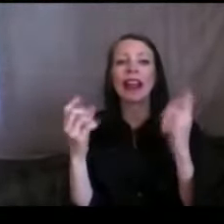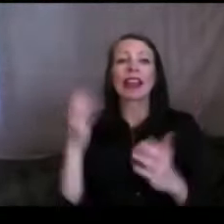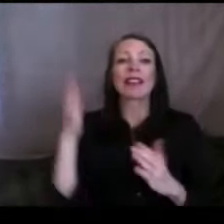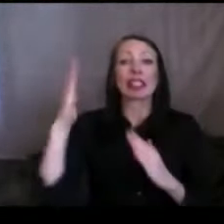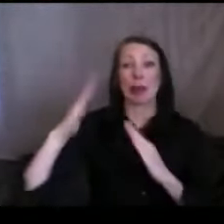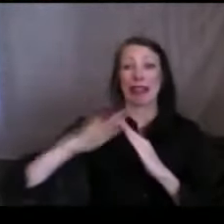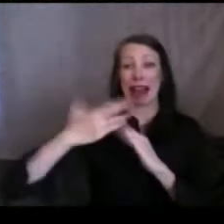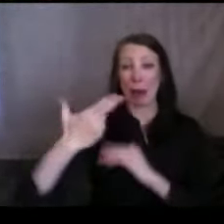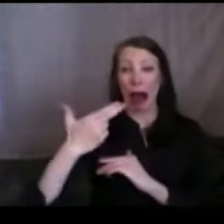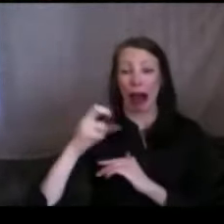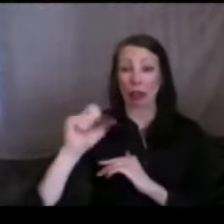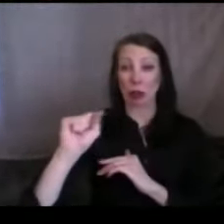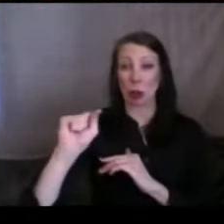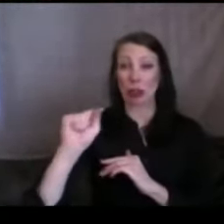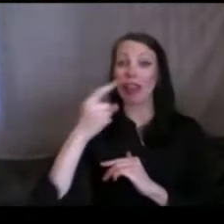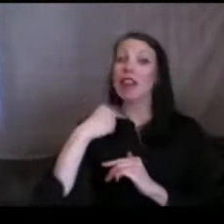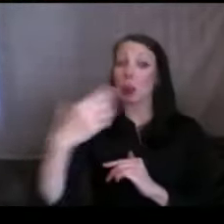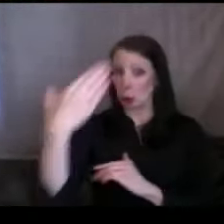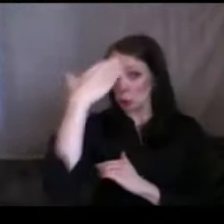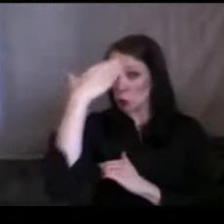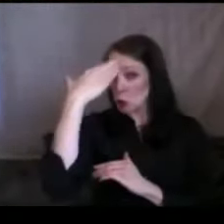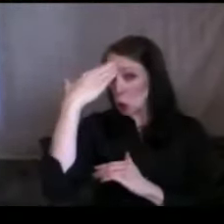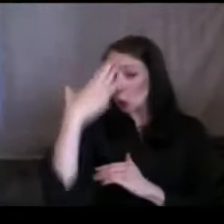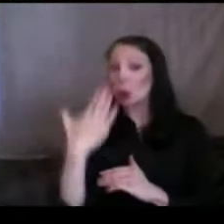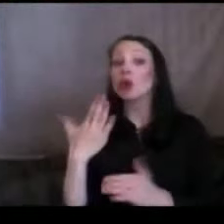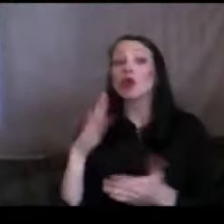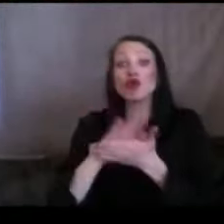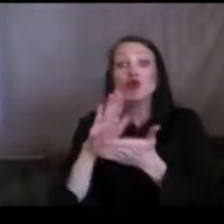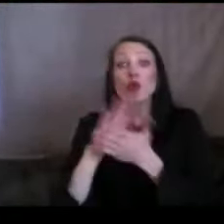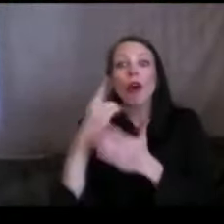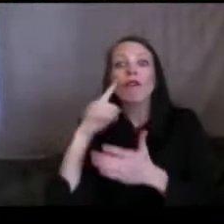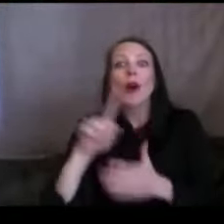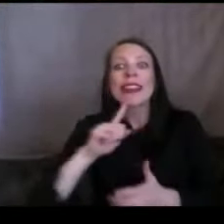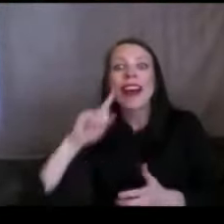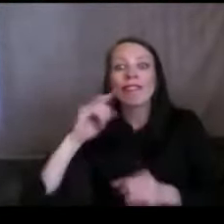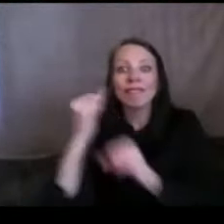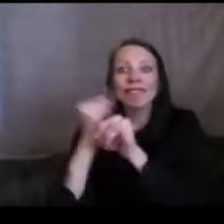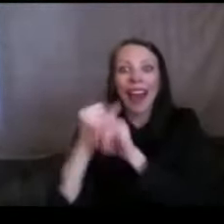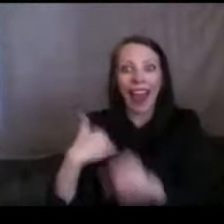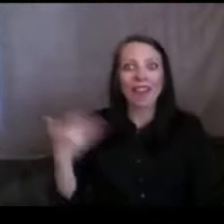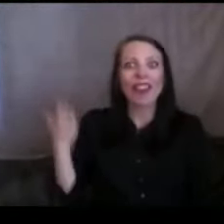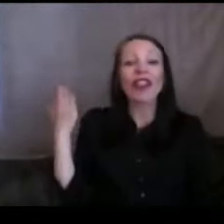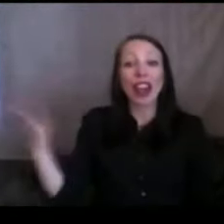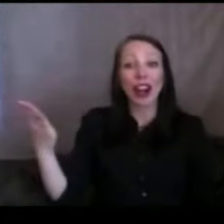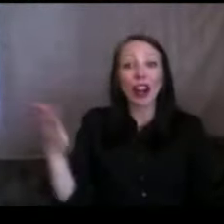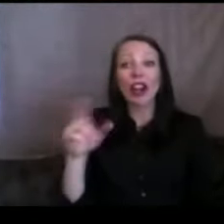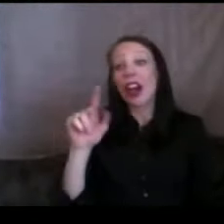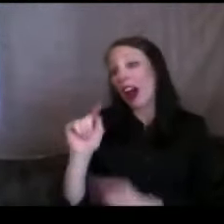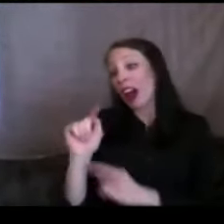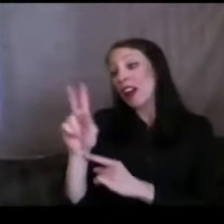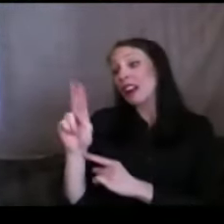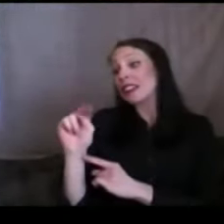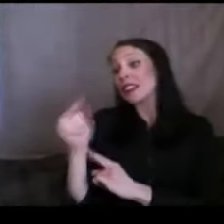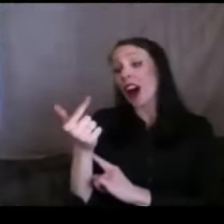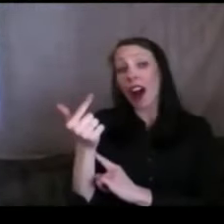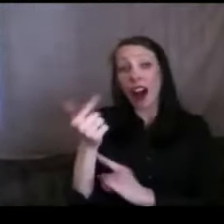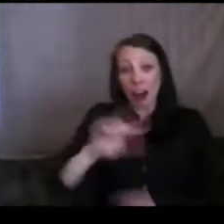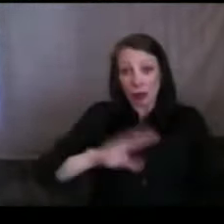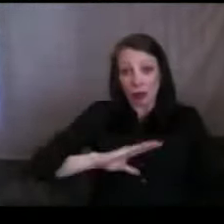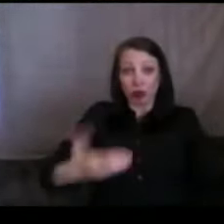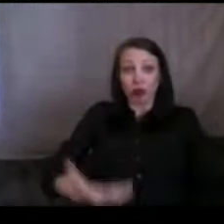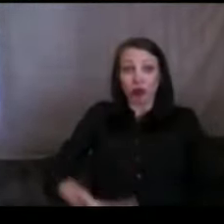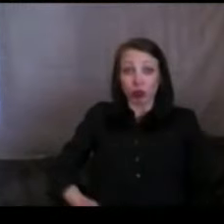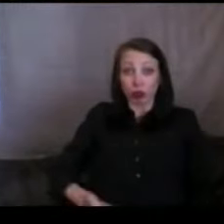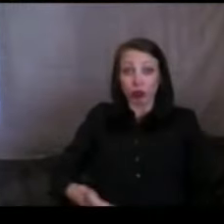schools, including a well-known school for the deaf. When Tung Trung, our supervisor at the facility, hired a